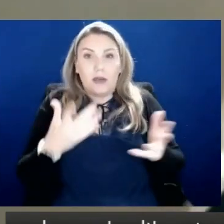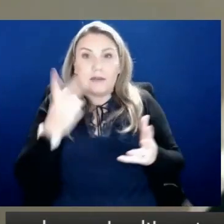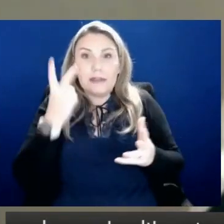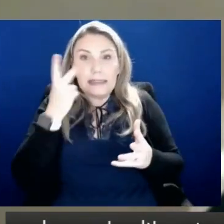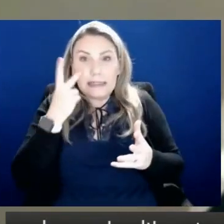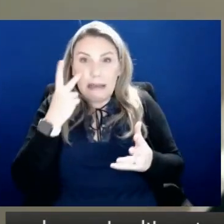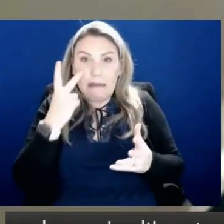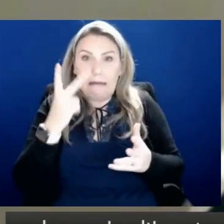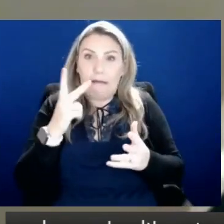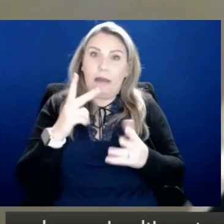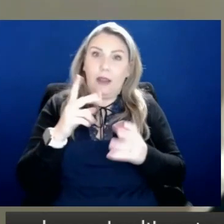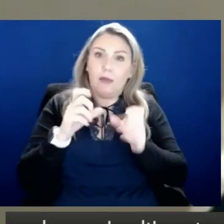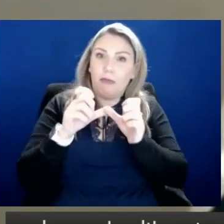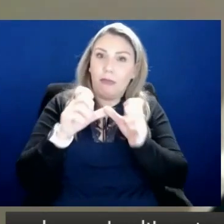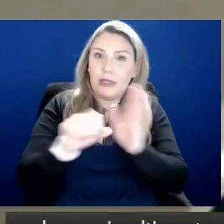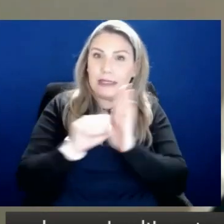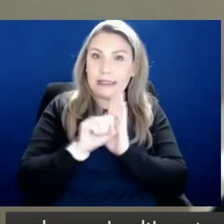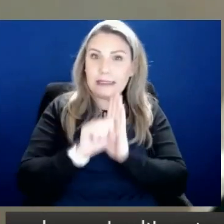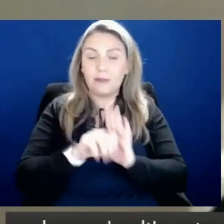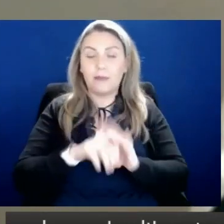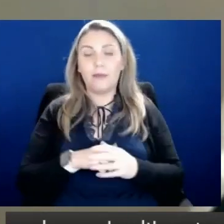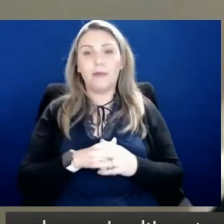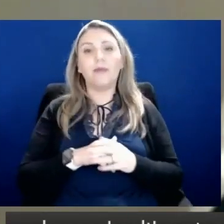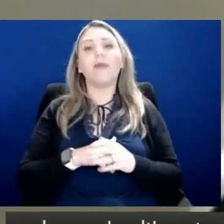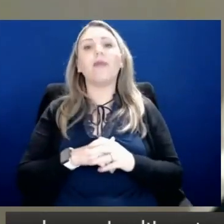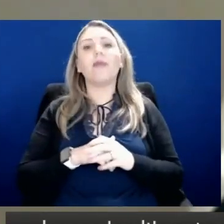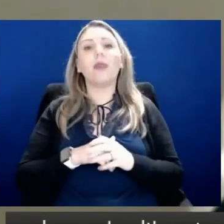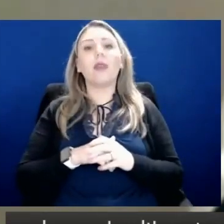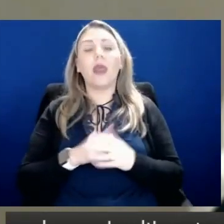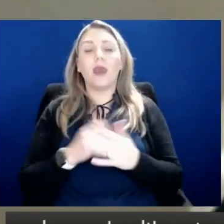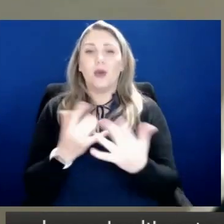haul and waiting to find out